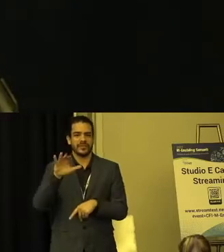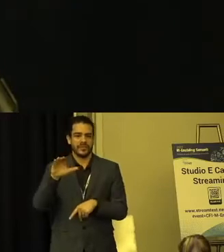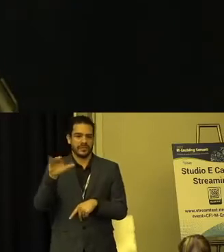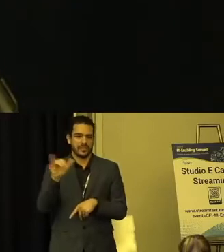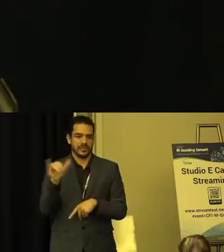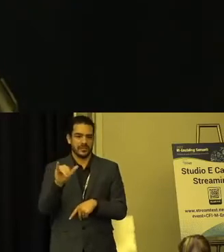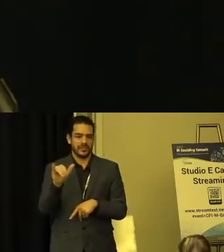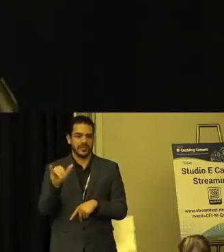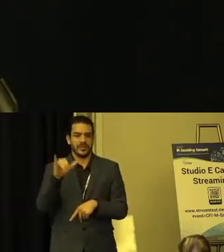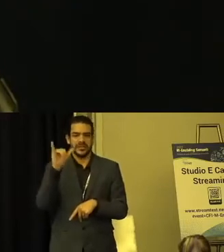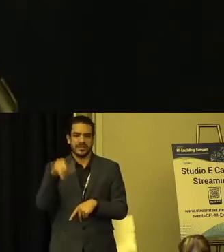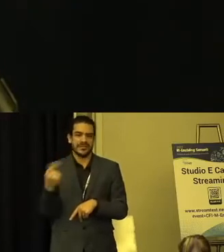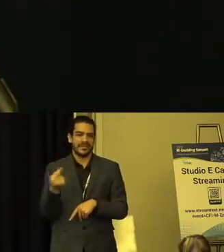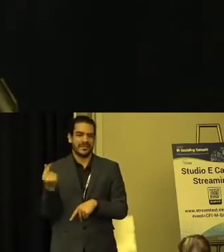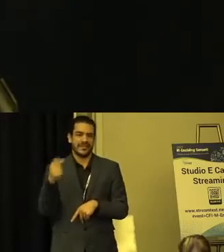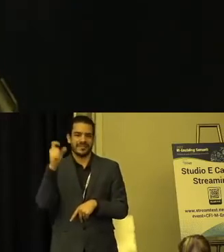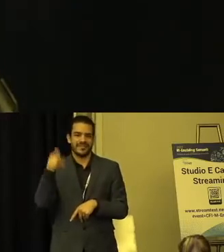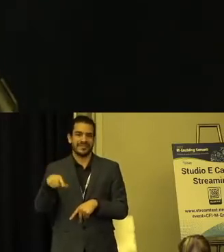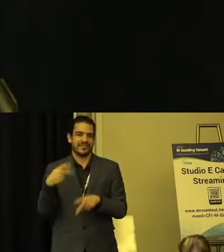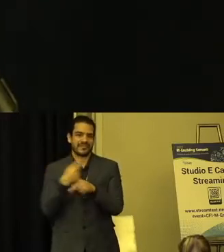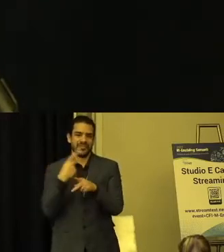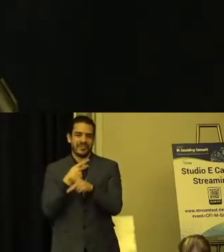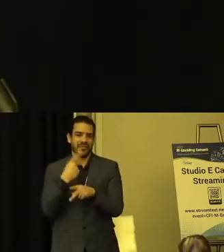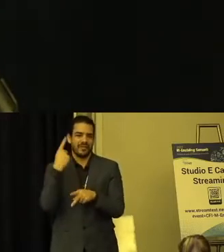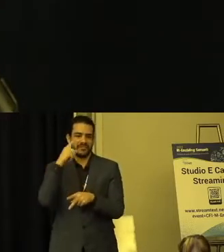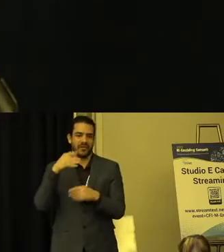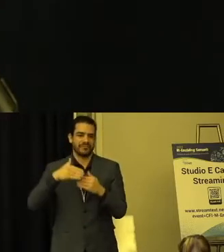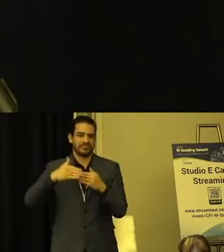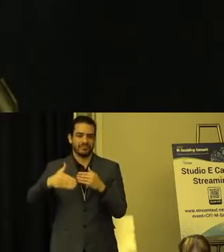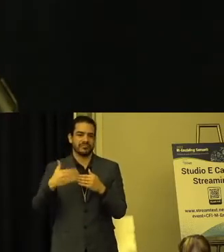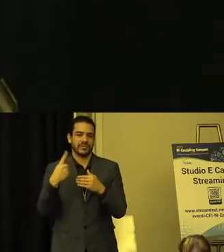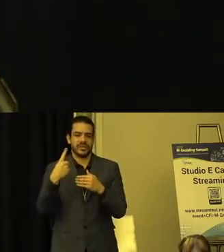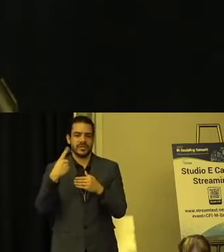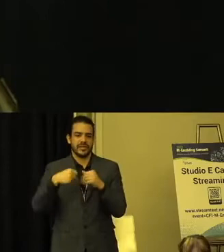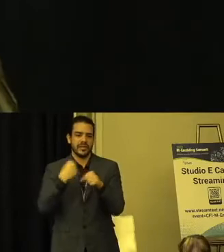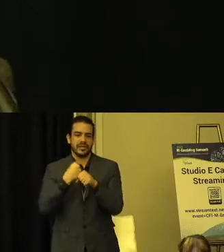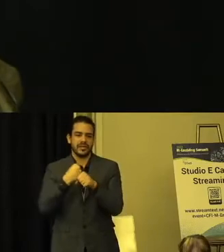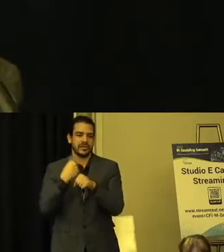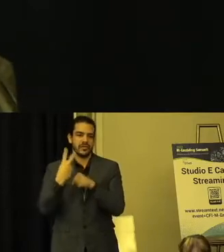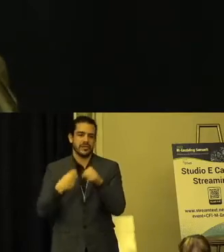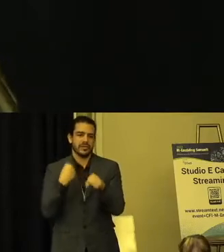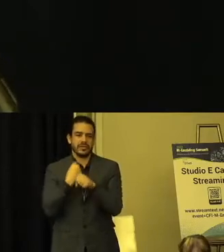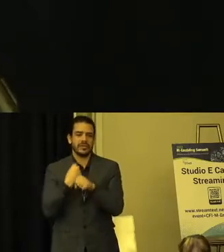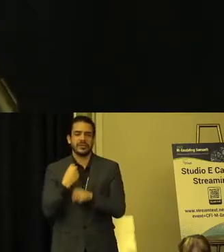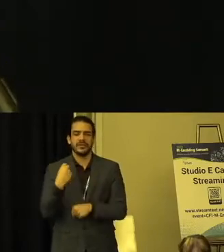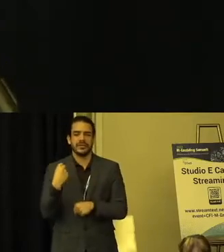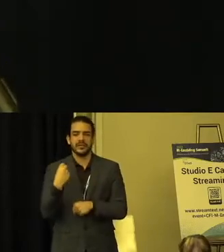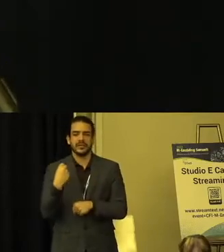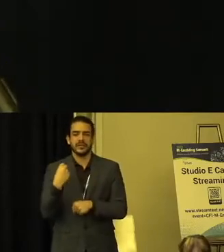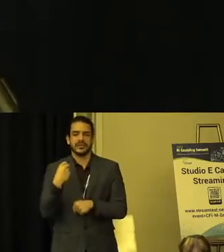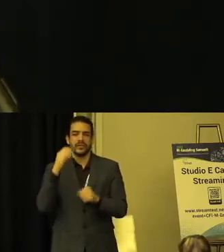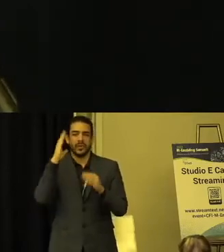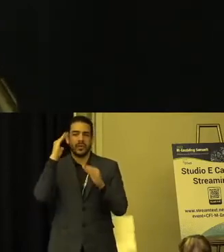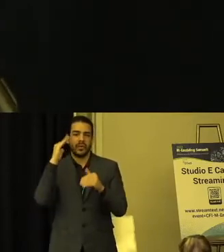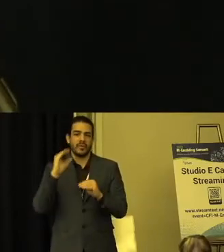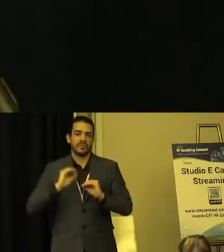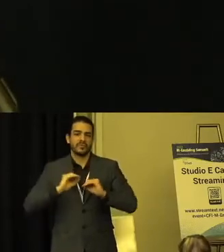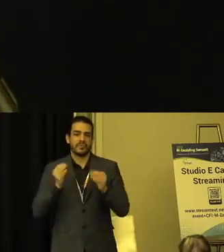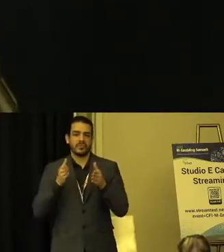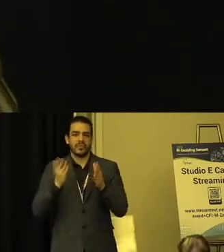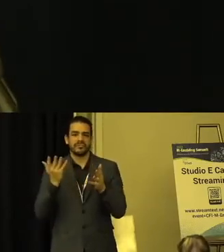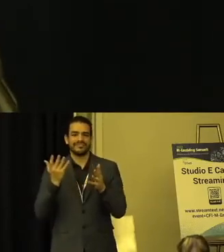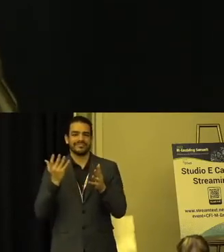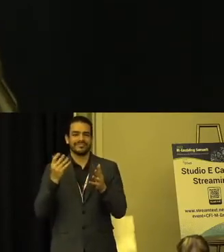That's just something that we're going to have to be sorting out over the next year or two. Hopefully not in a way that distracts from